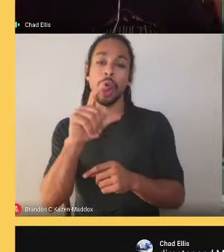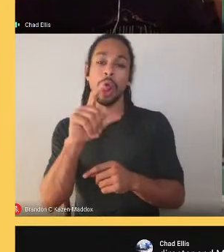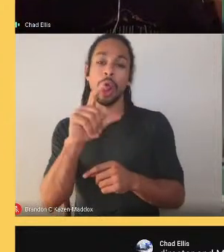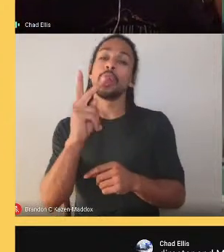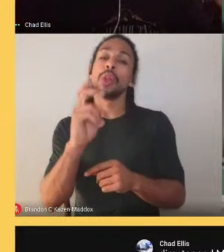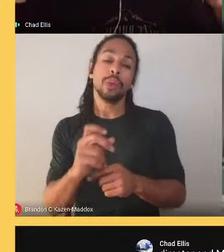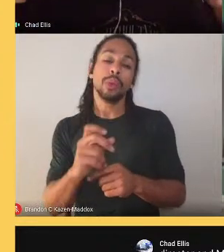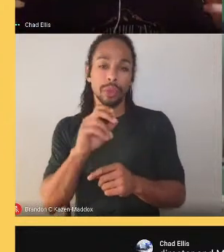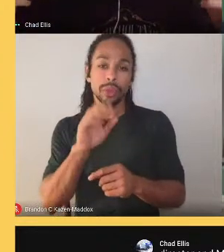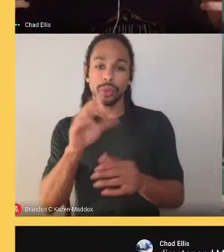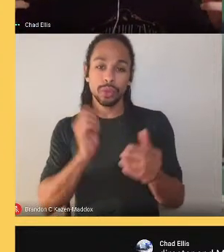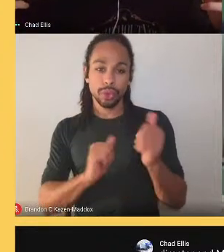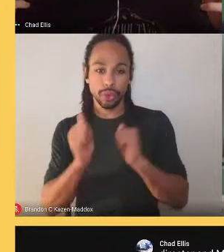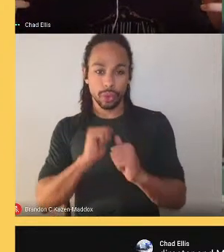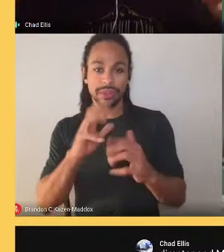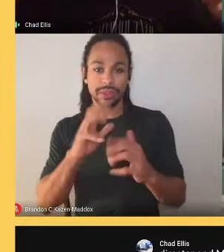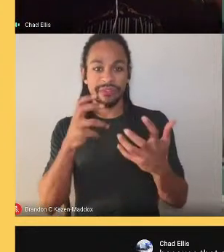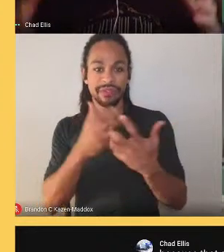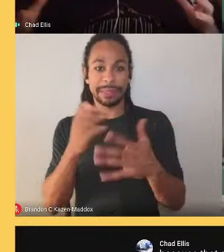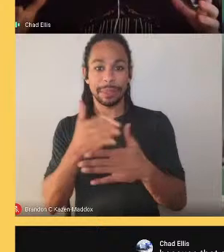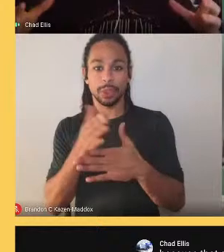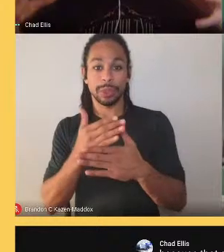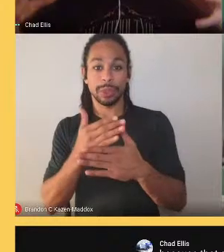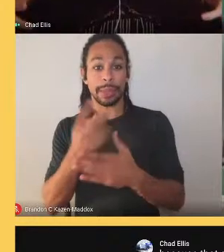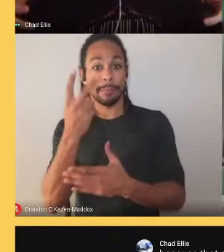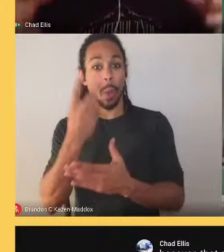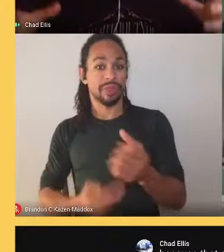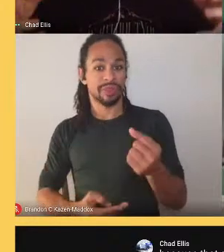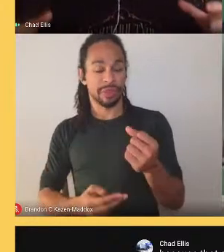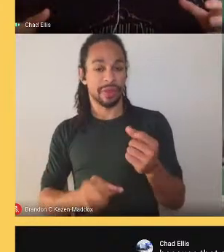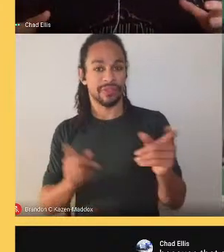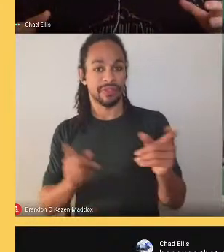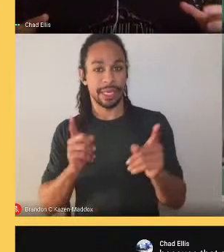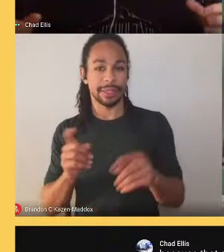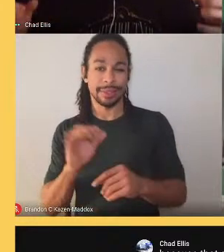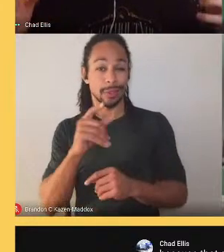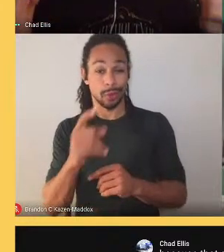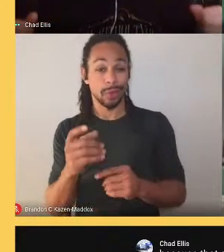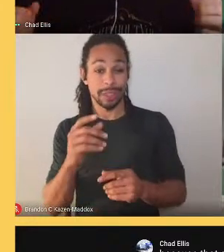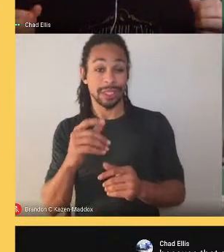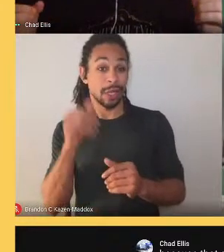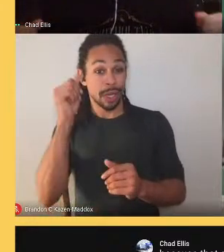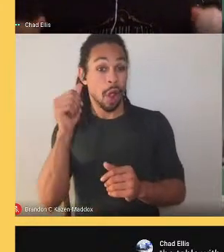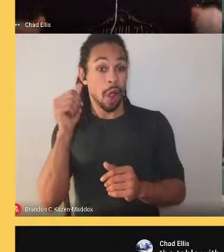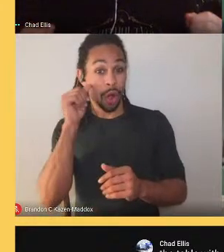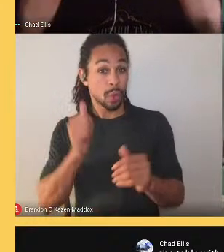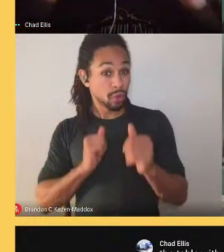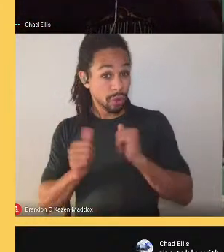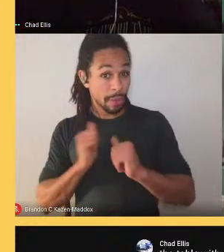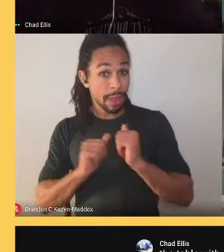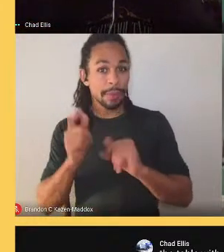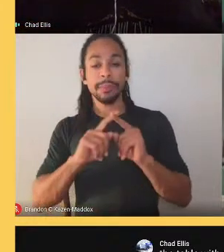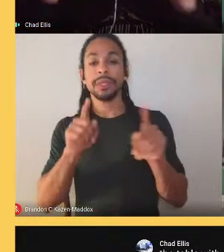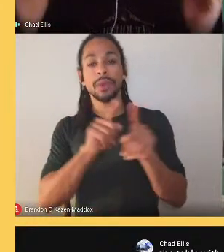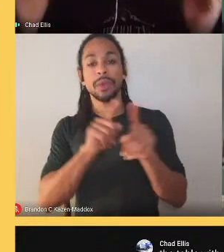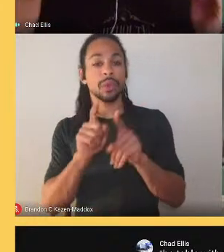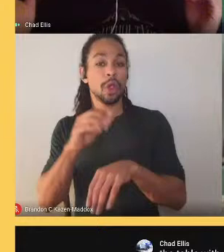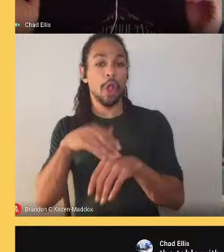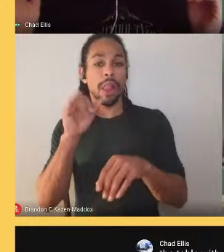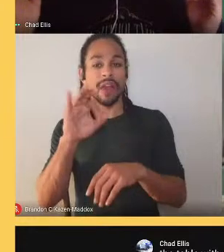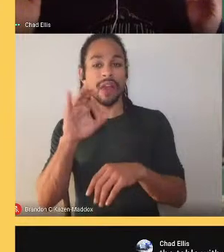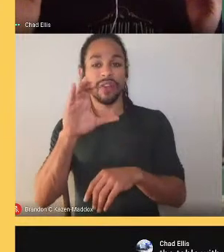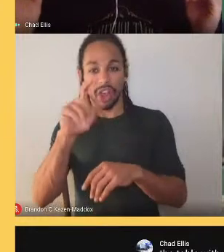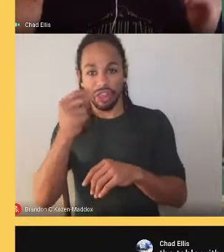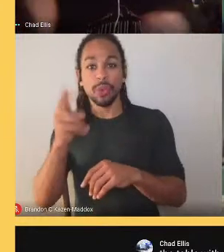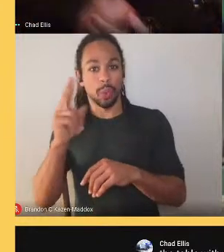these, in that you go in and it is very much an audio drama, but it's also very much Call of Cthulhu. What are rules that you found work